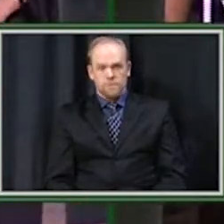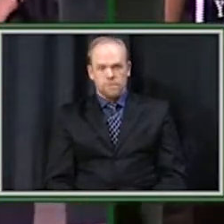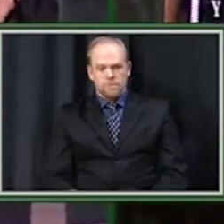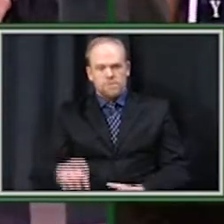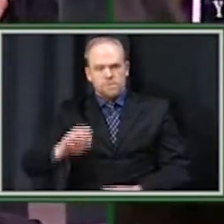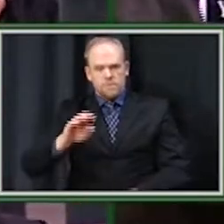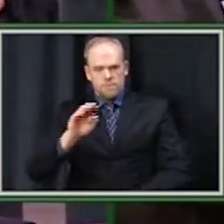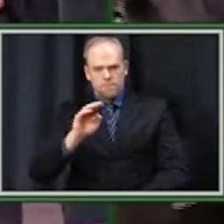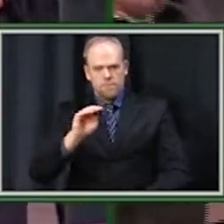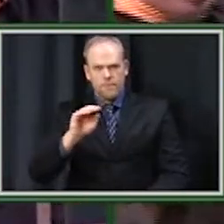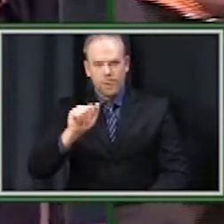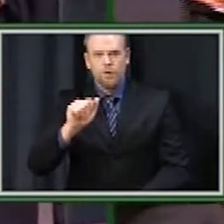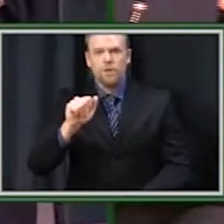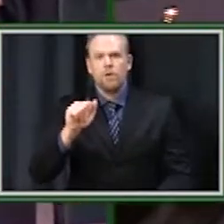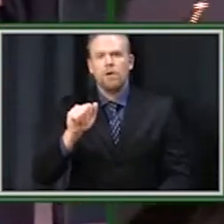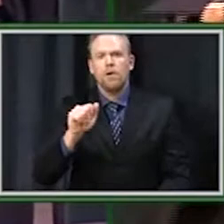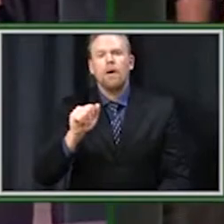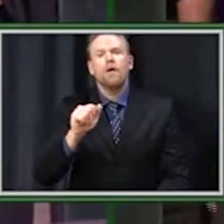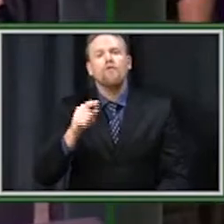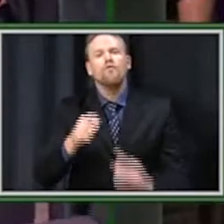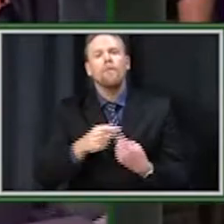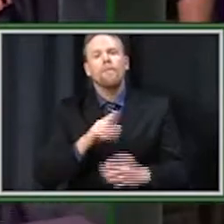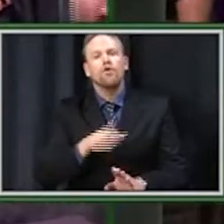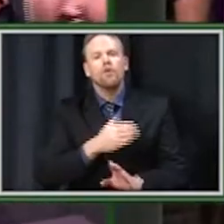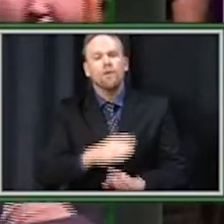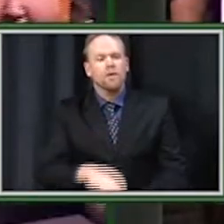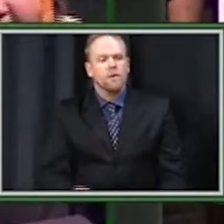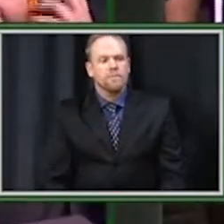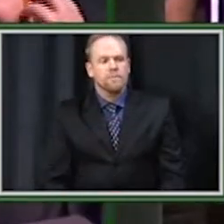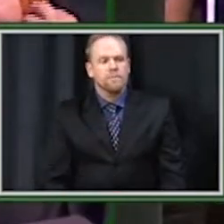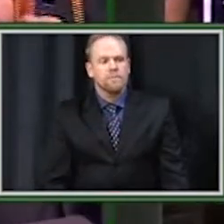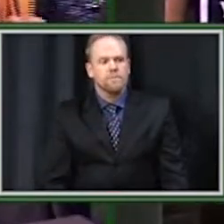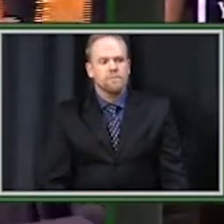Masters from Music, Lindsay Barham.